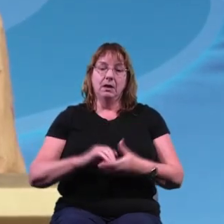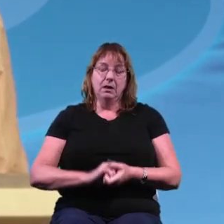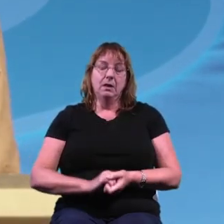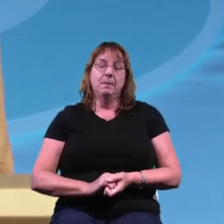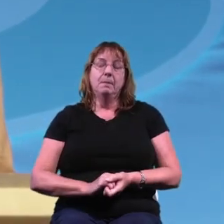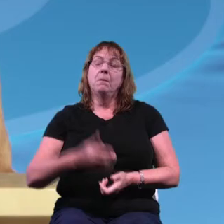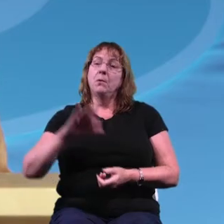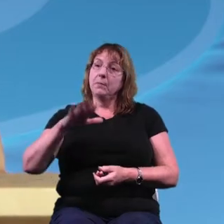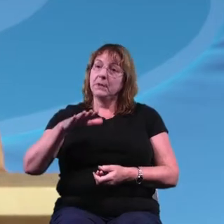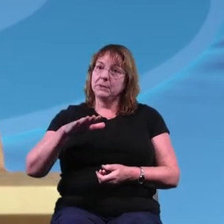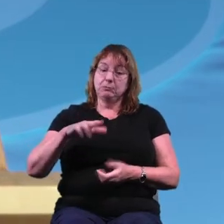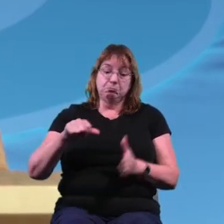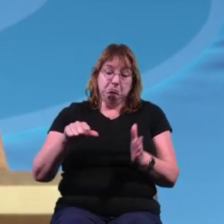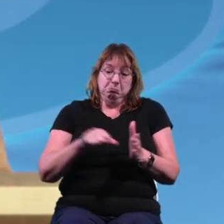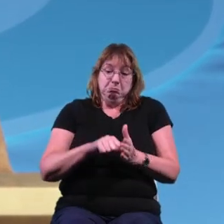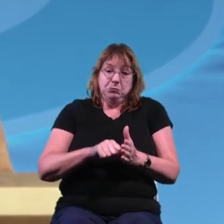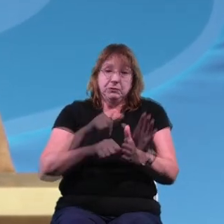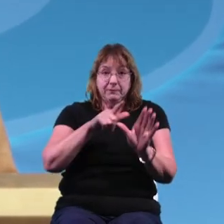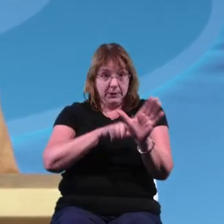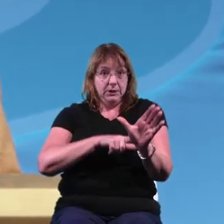Or perhaps you've had a tough year.